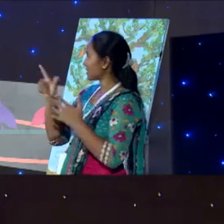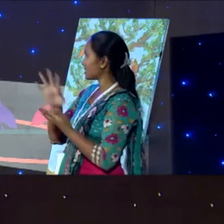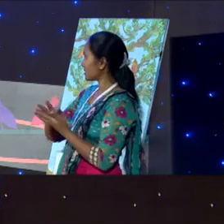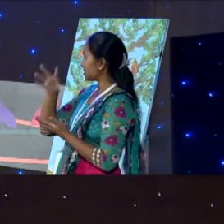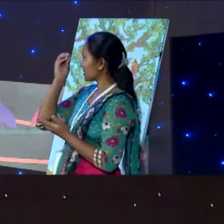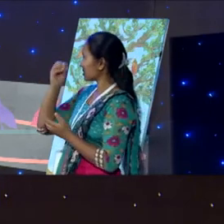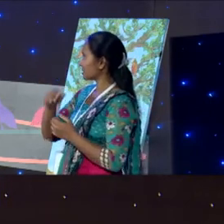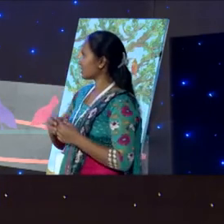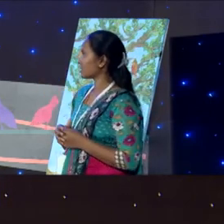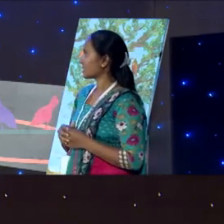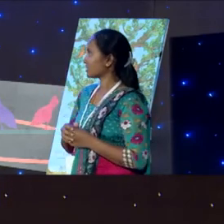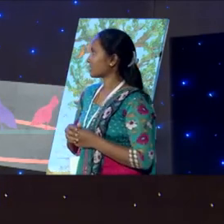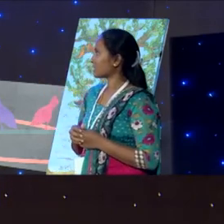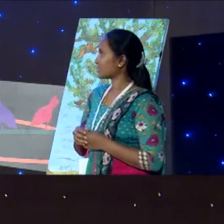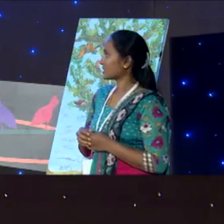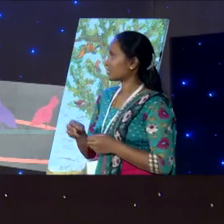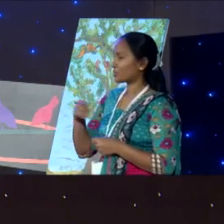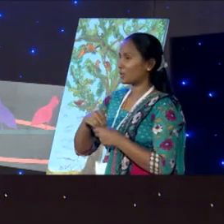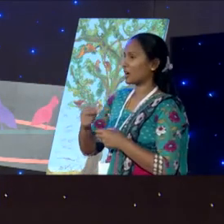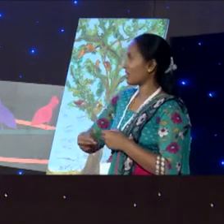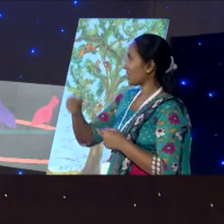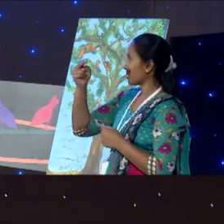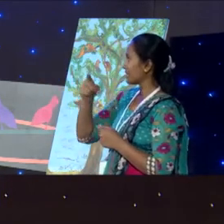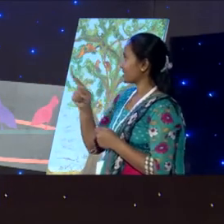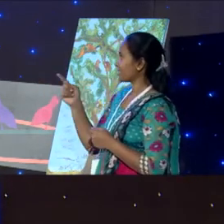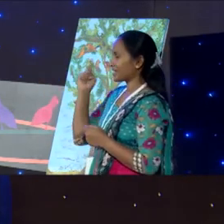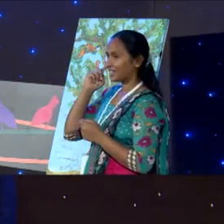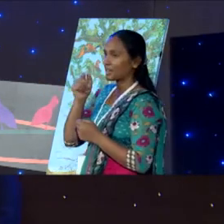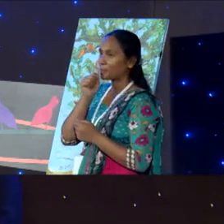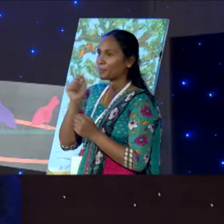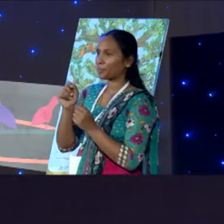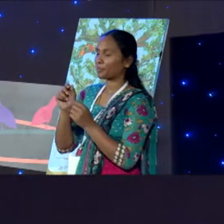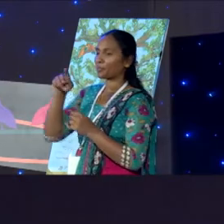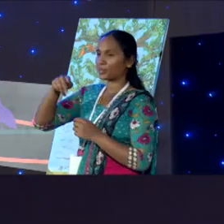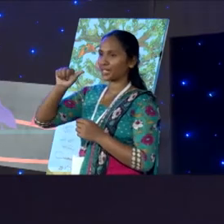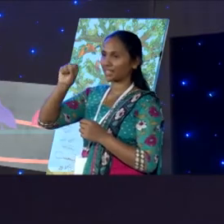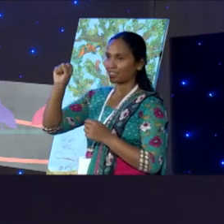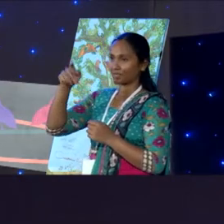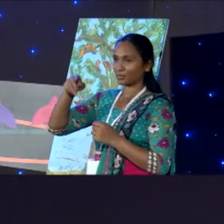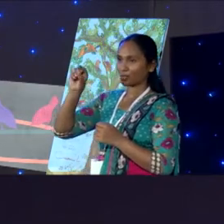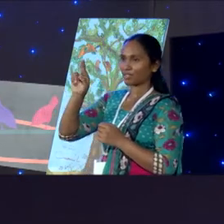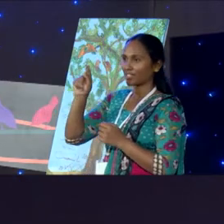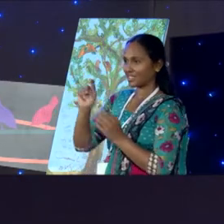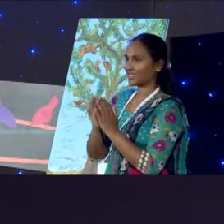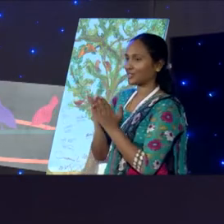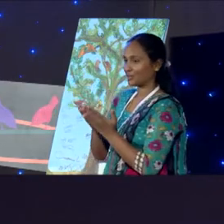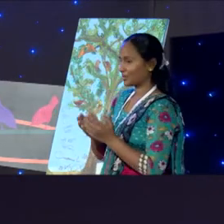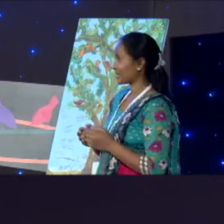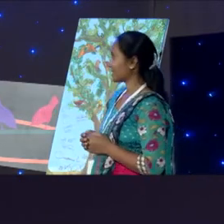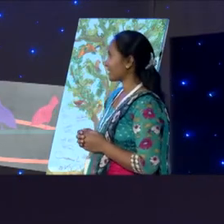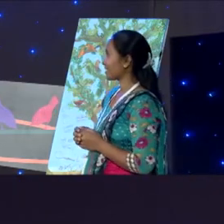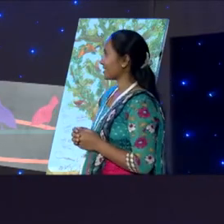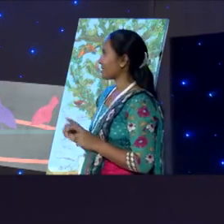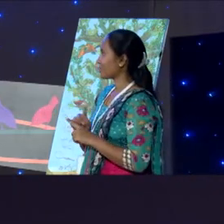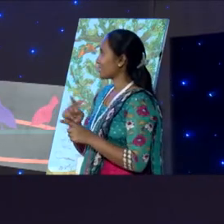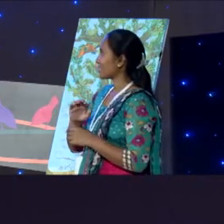happening, so the crime rate was really high. I was literally put a gun here and my passport and everything was taken away. Story for another time. But all I'm